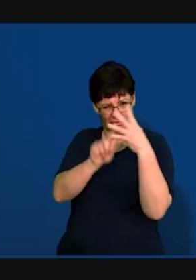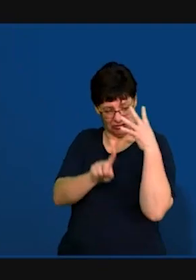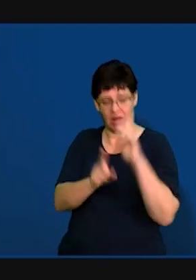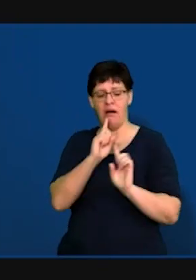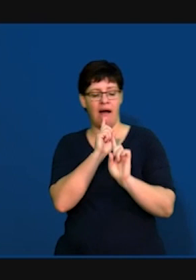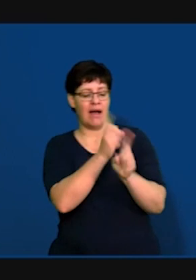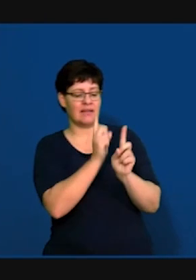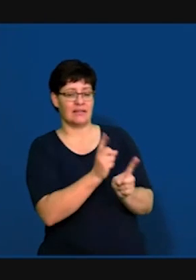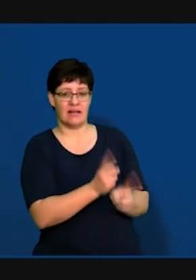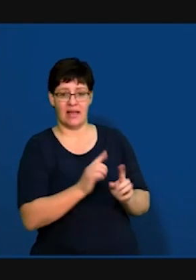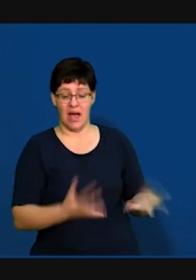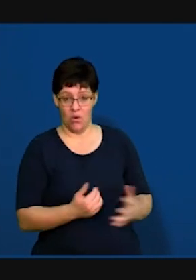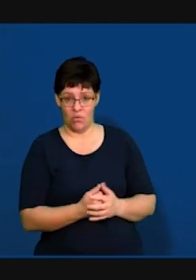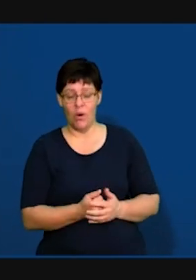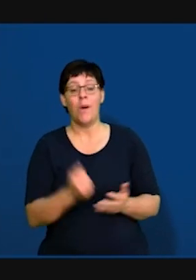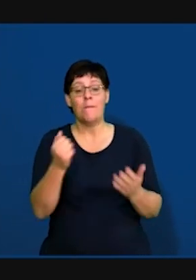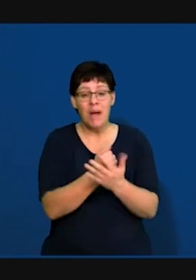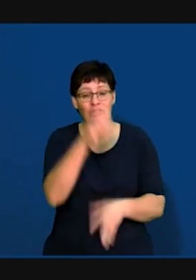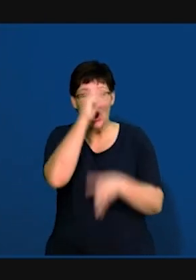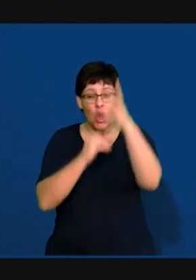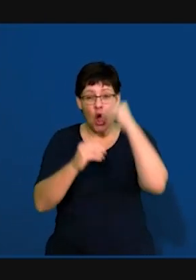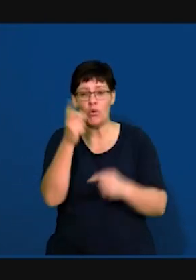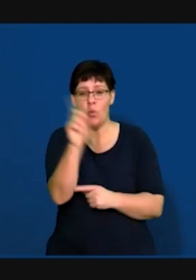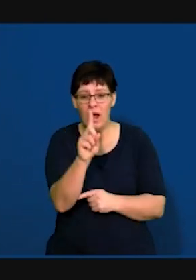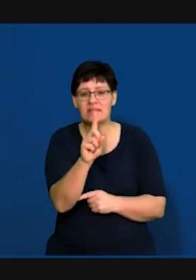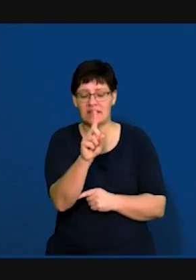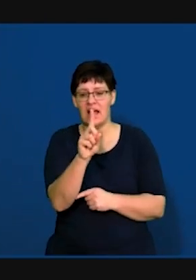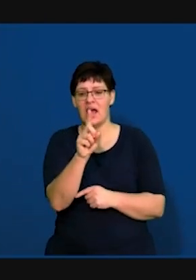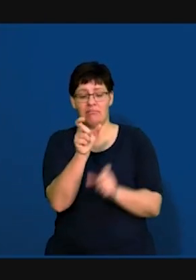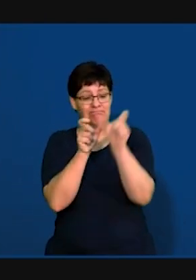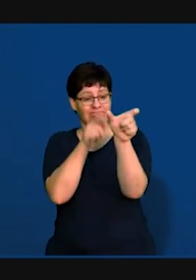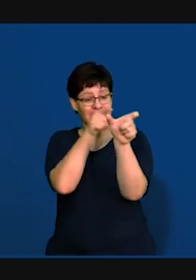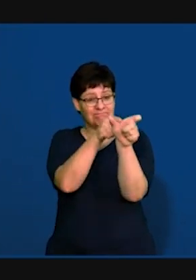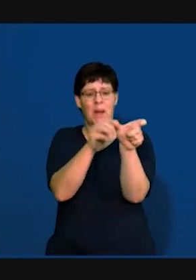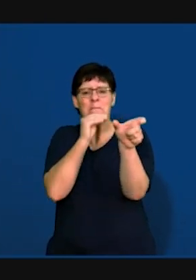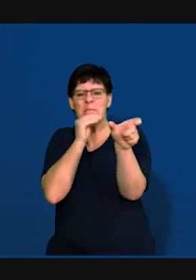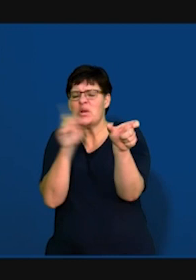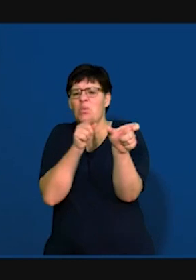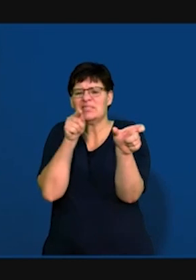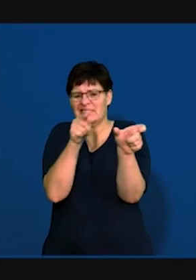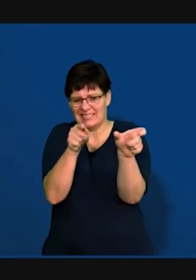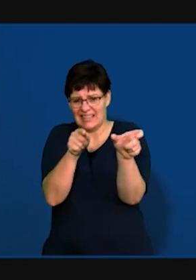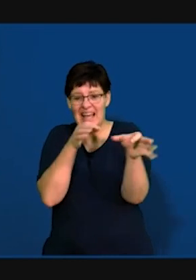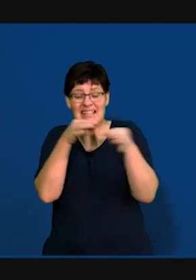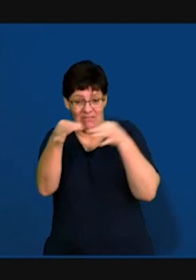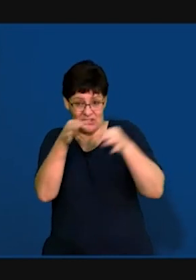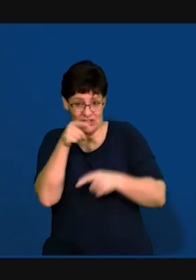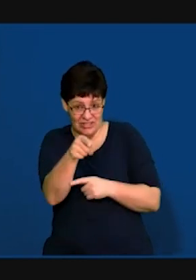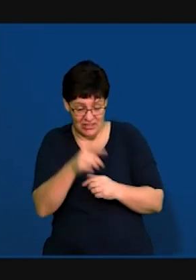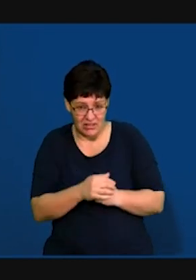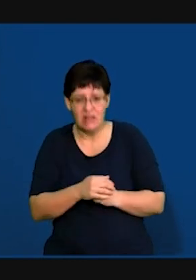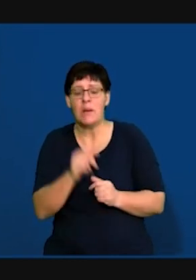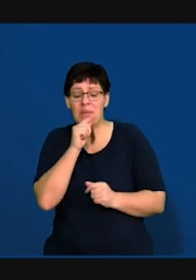you need to learn your definitions very well. Now, definitions, they form a major proportion of, more